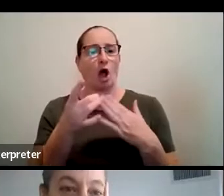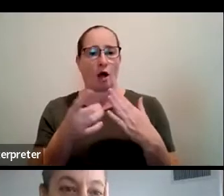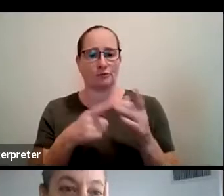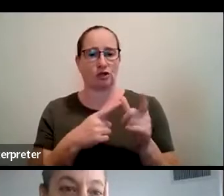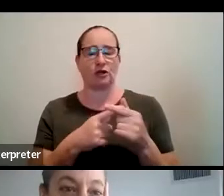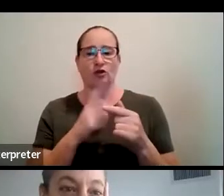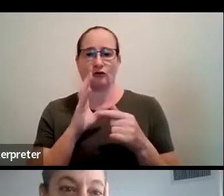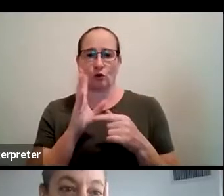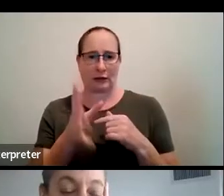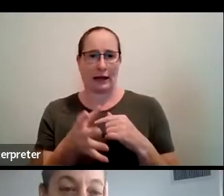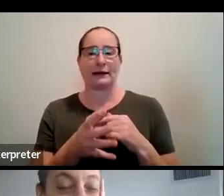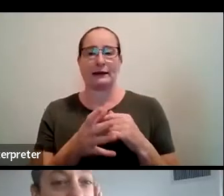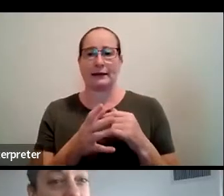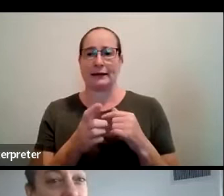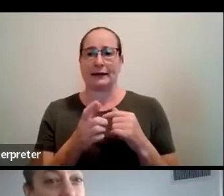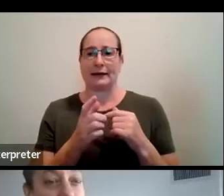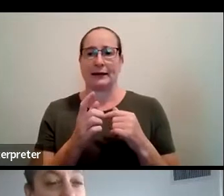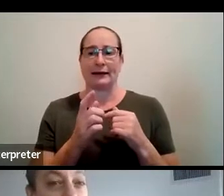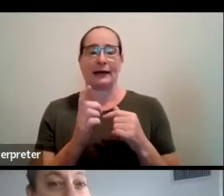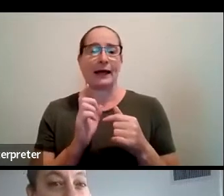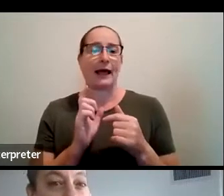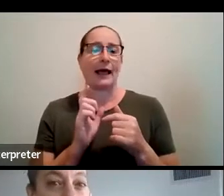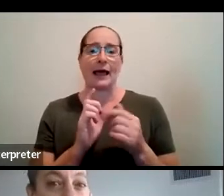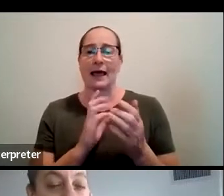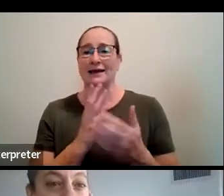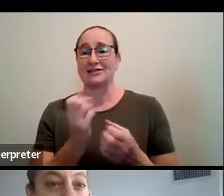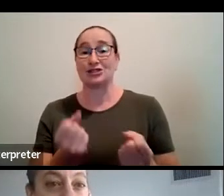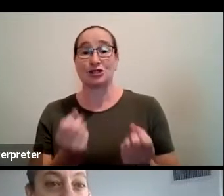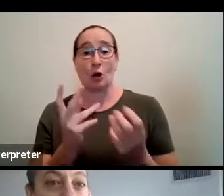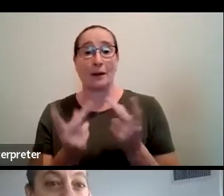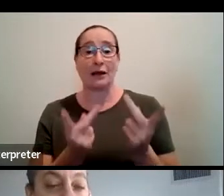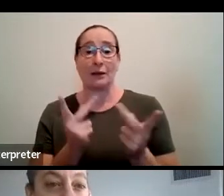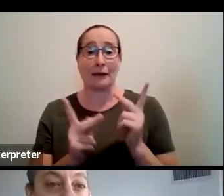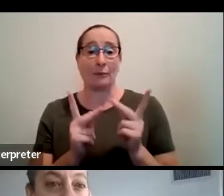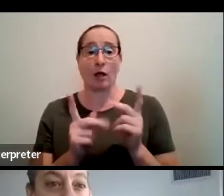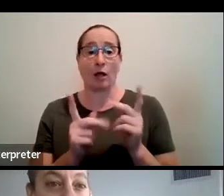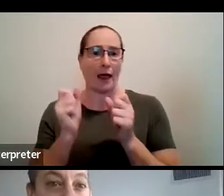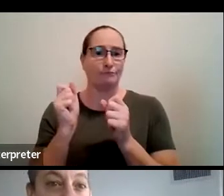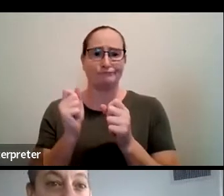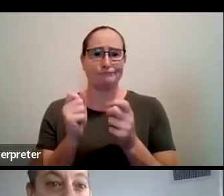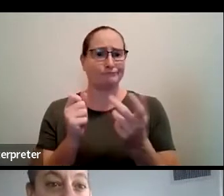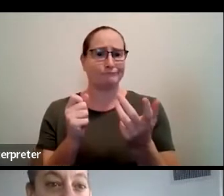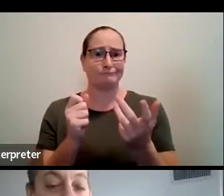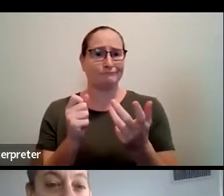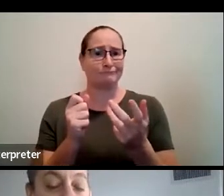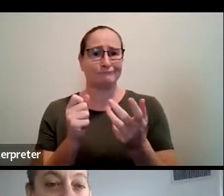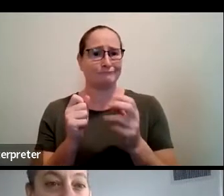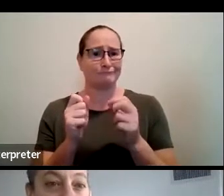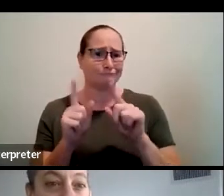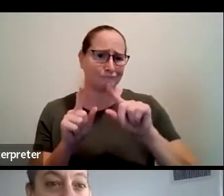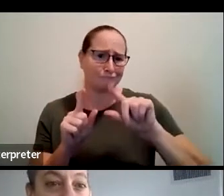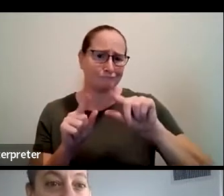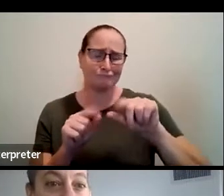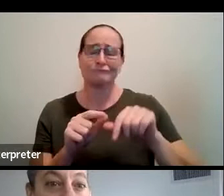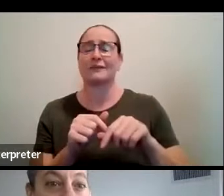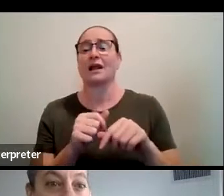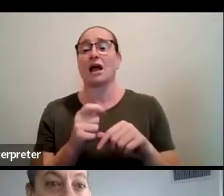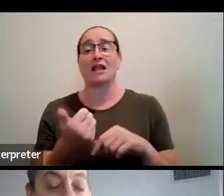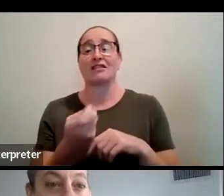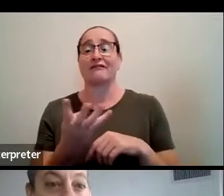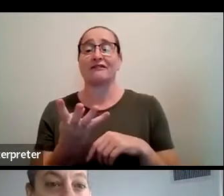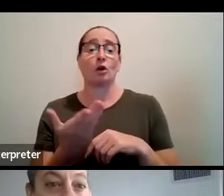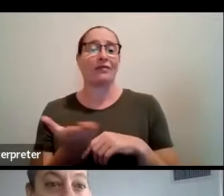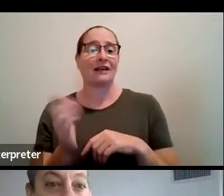created that are oversubscribed and so many have attended. What are the few things that you've